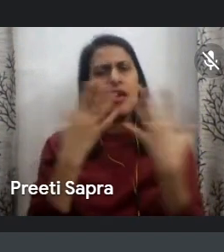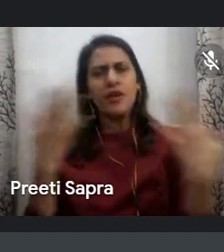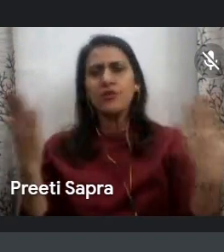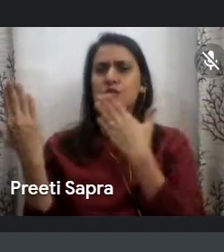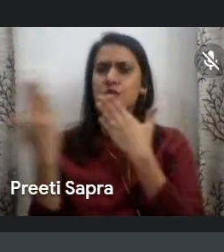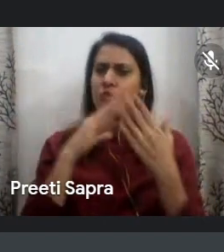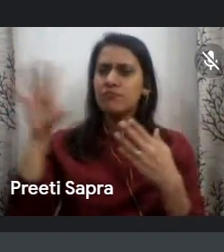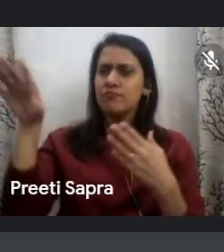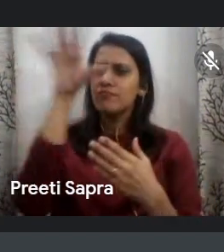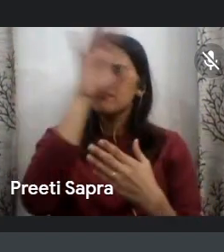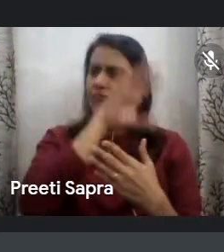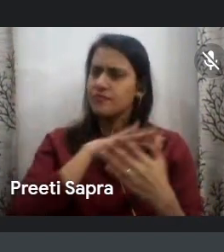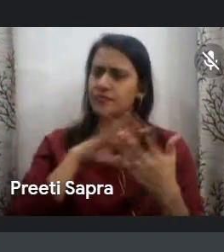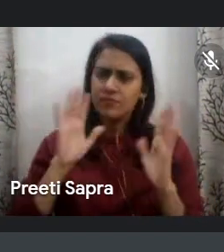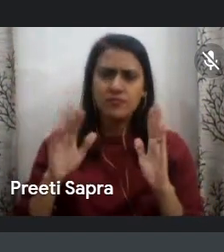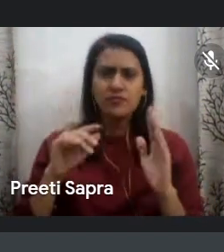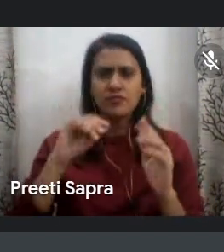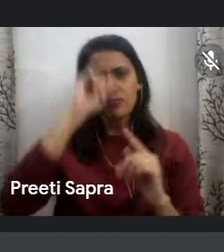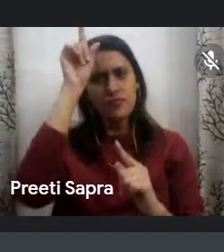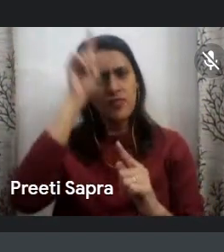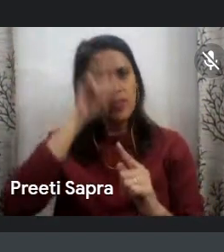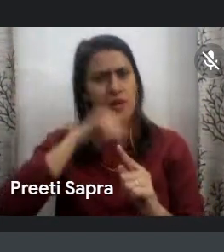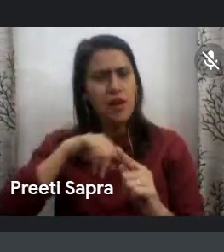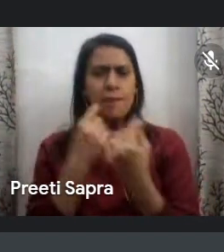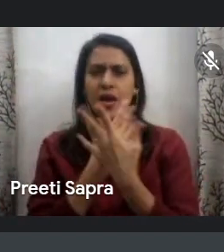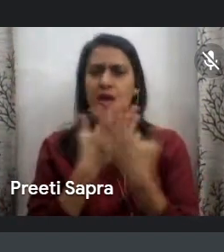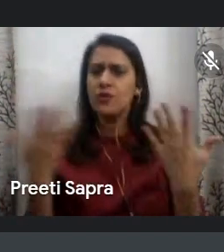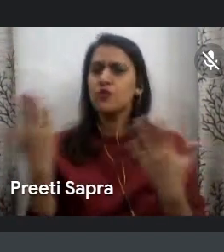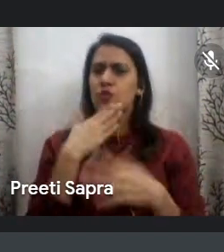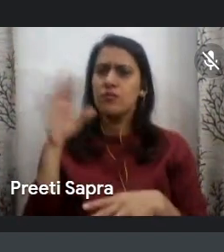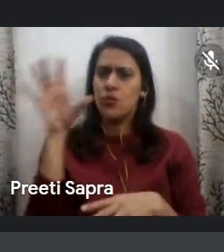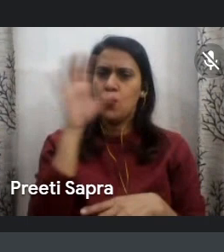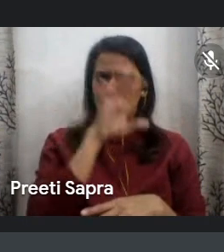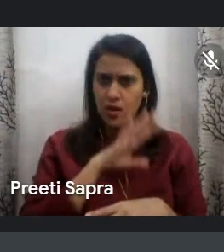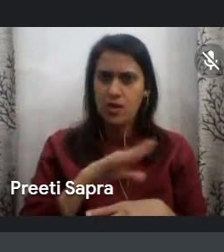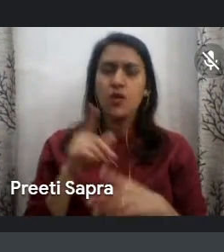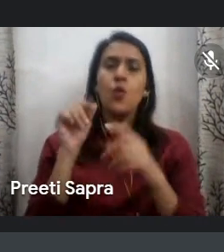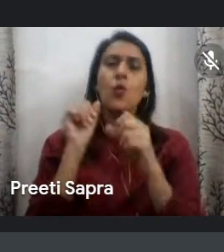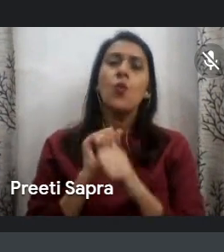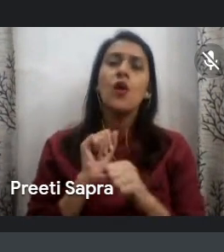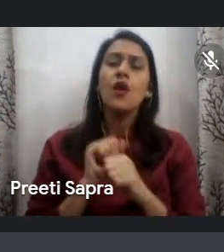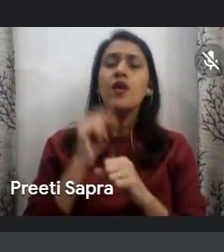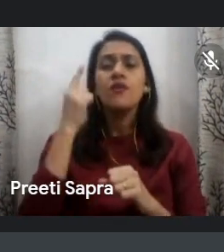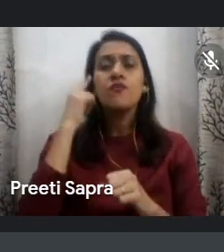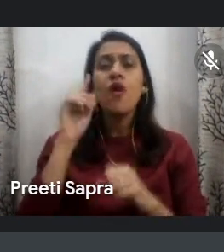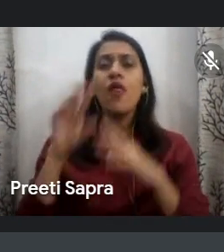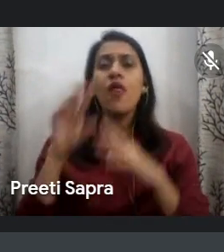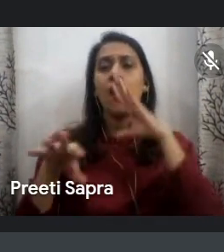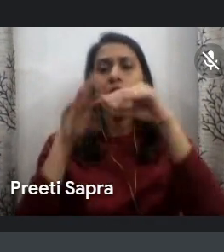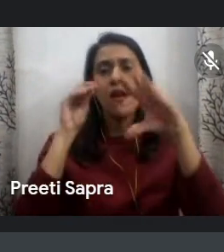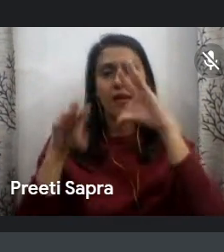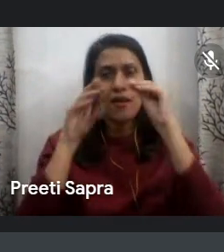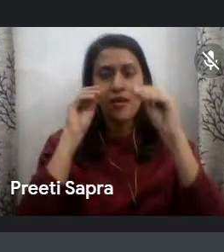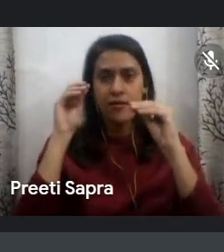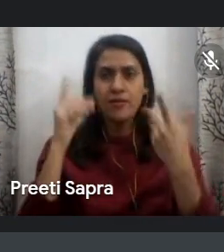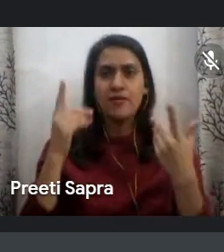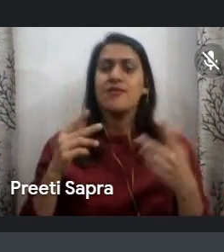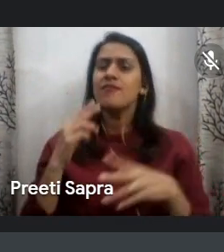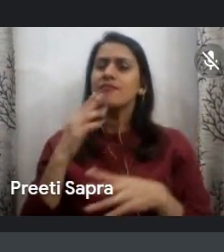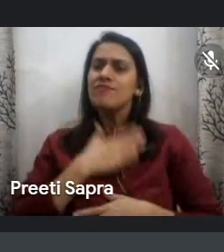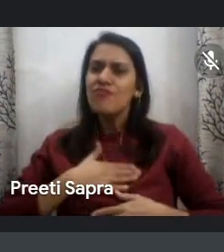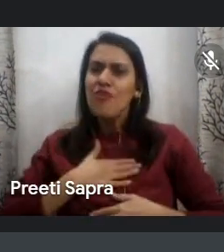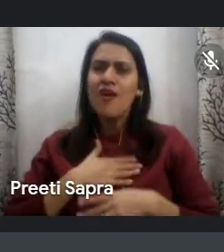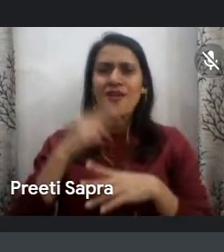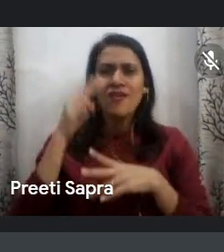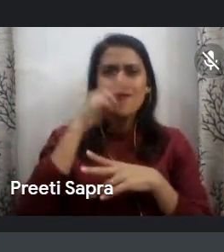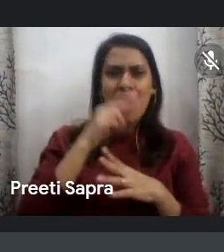city as well as the country that are sort of working towards making learning fun, making learning more